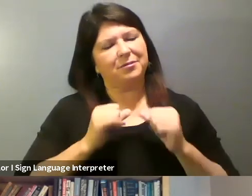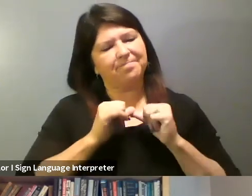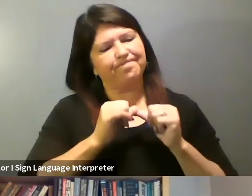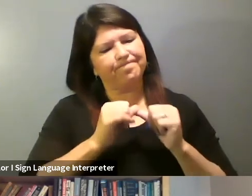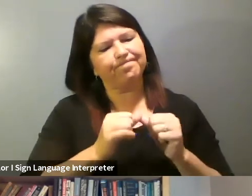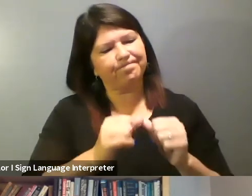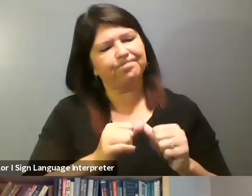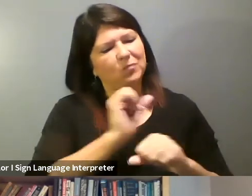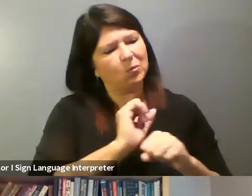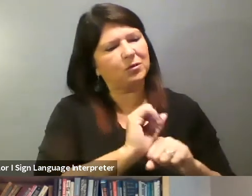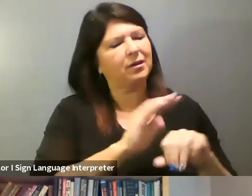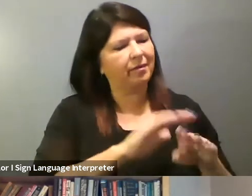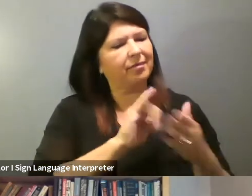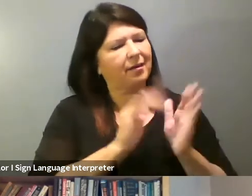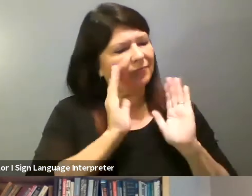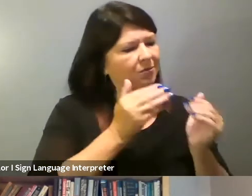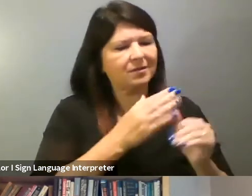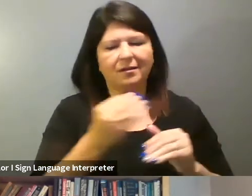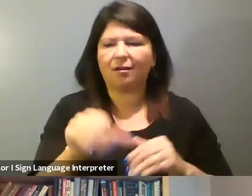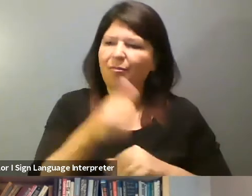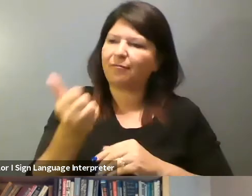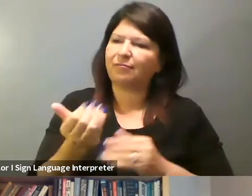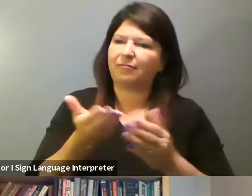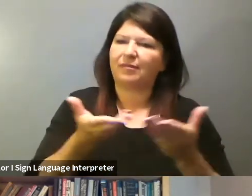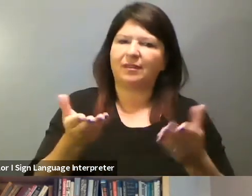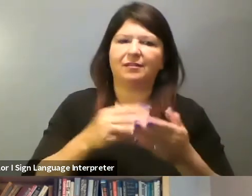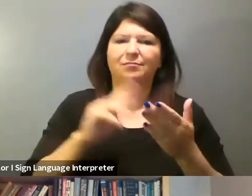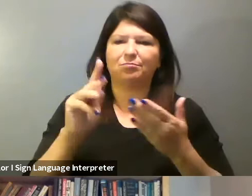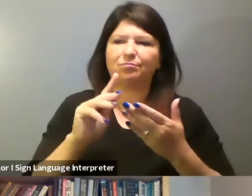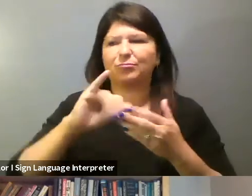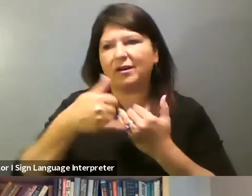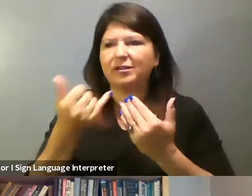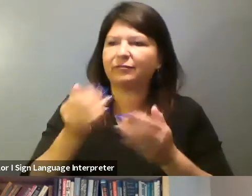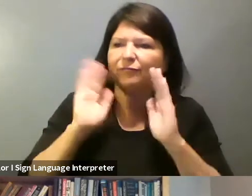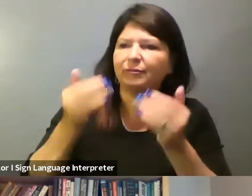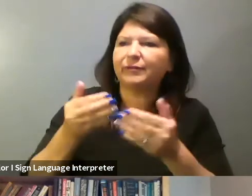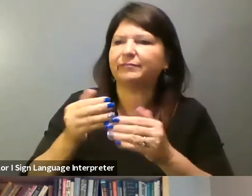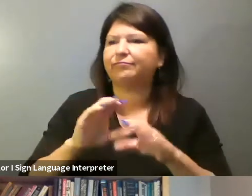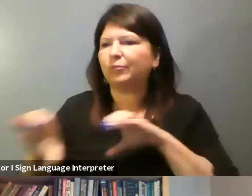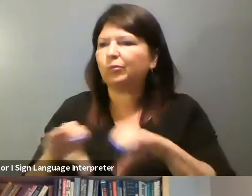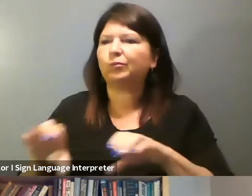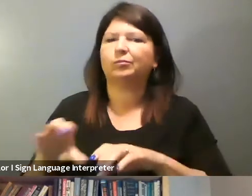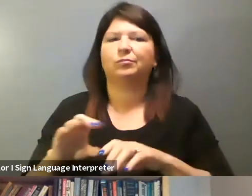other projects, and then it took off. Yeah, I mean, I'm just so fortunate,